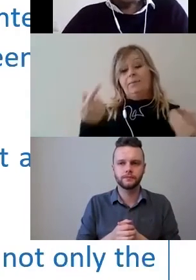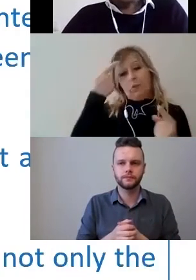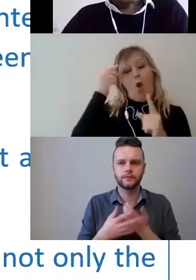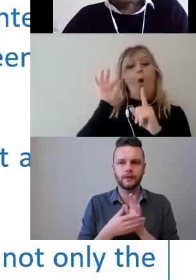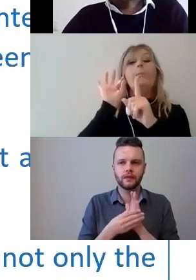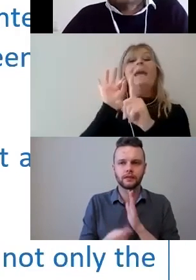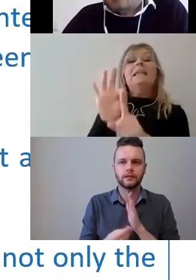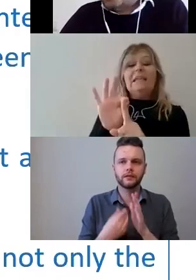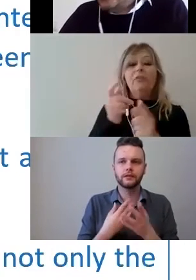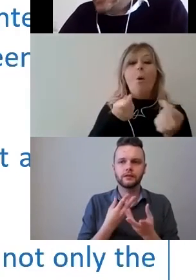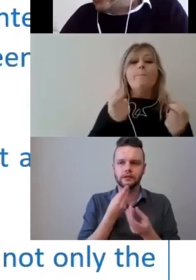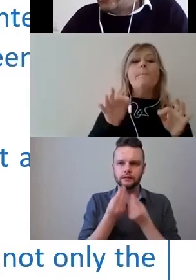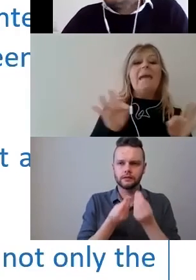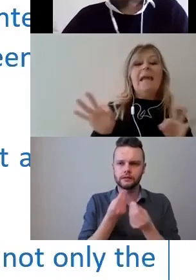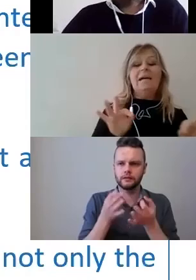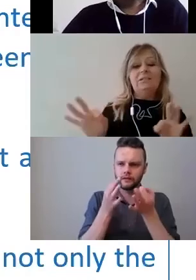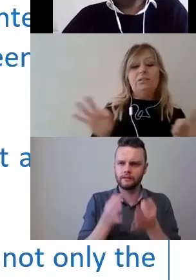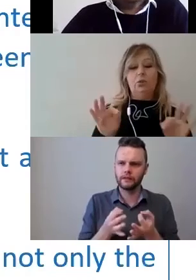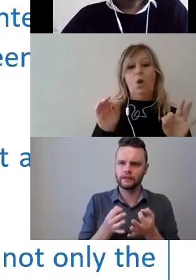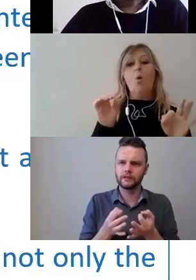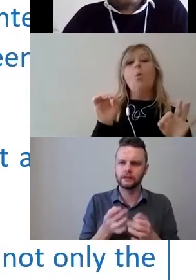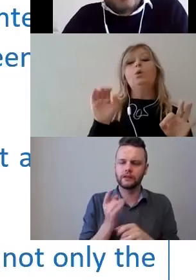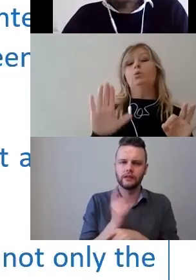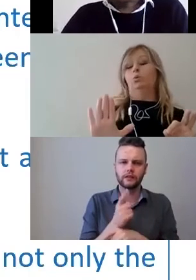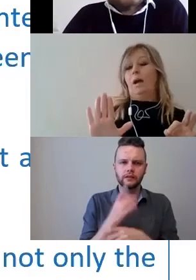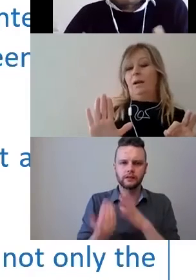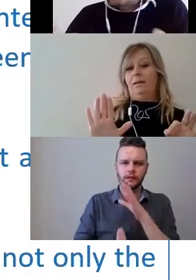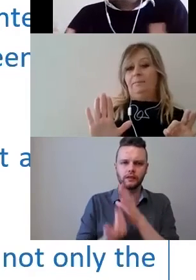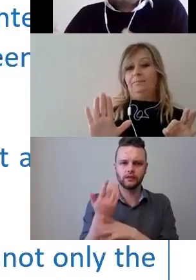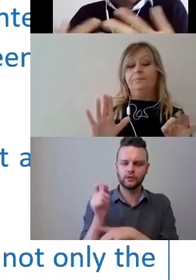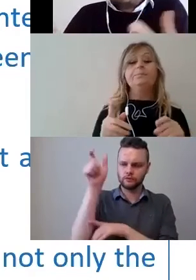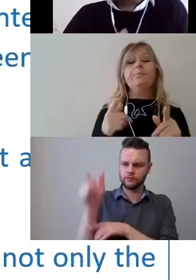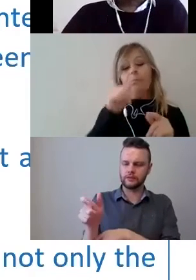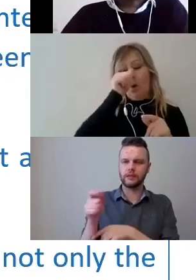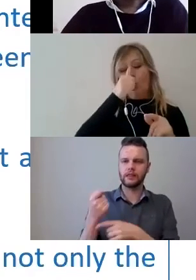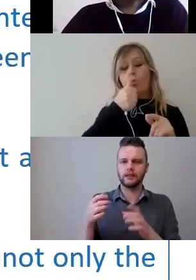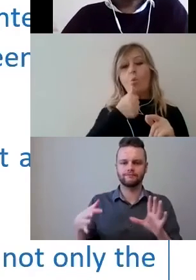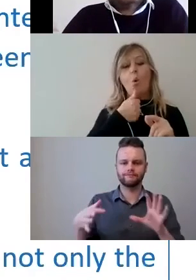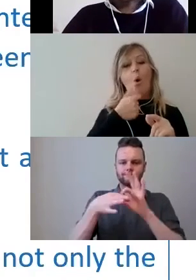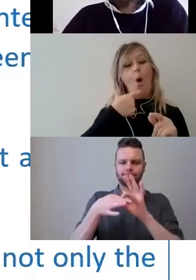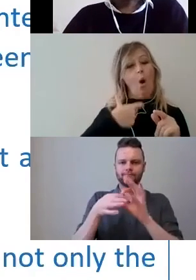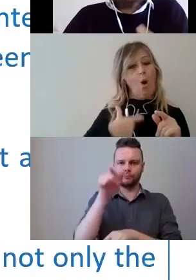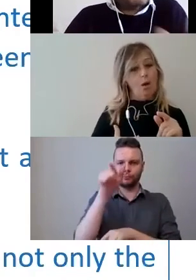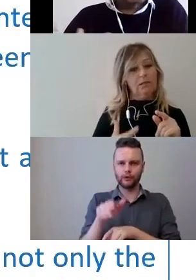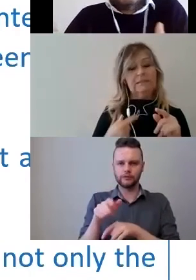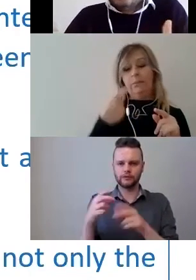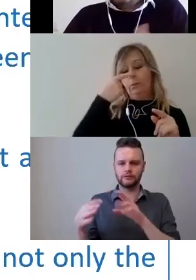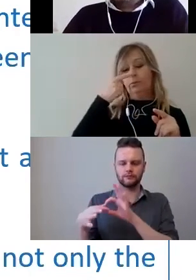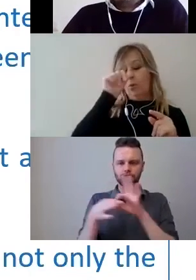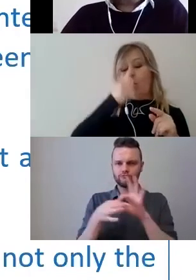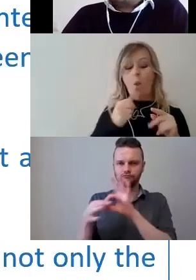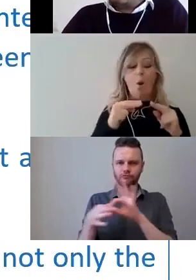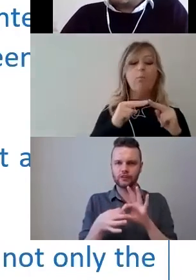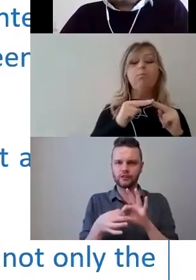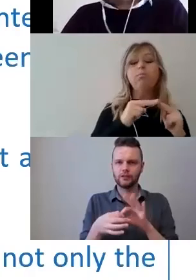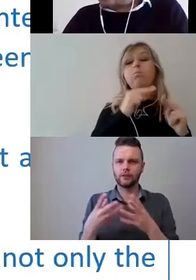introduced officially this new figure. It's a bridging figure. It's a bridging role between